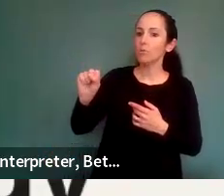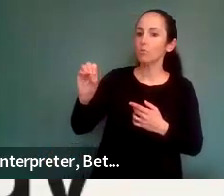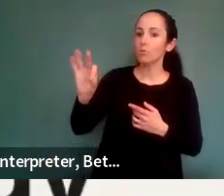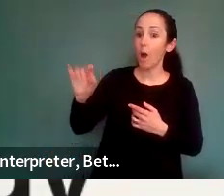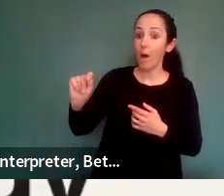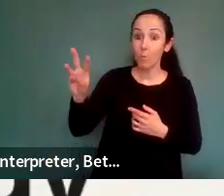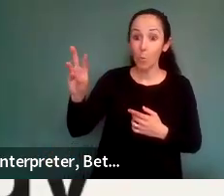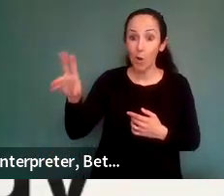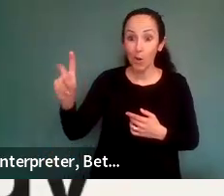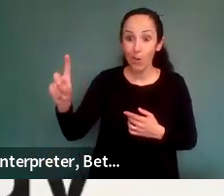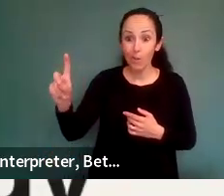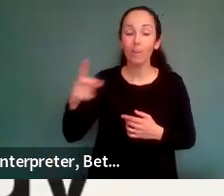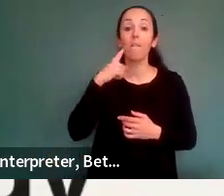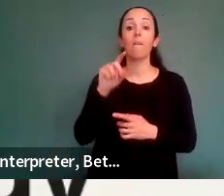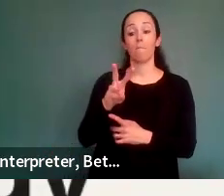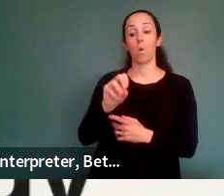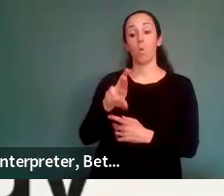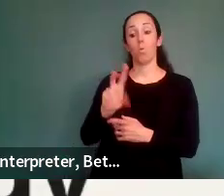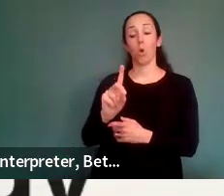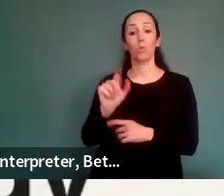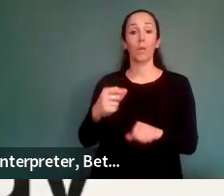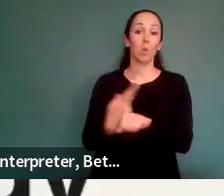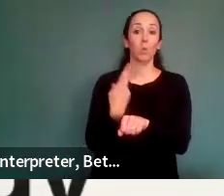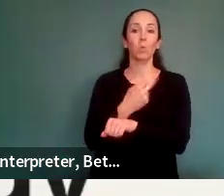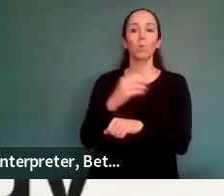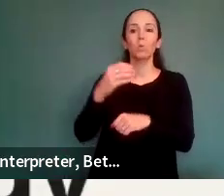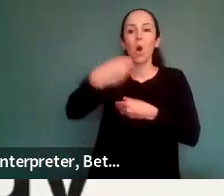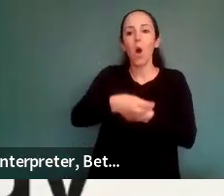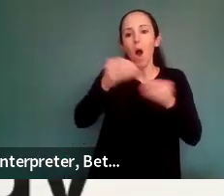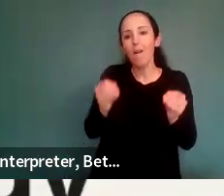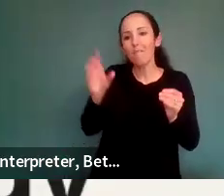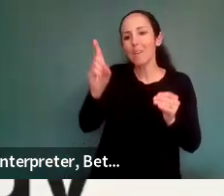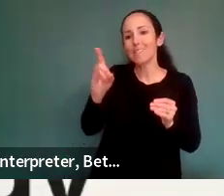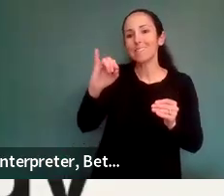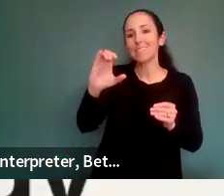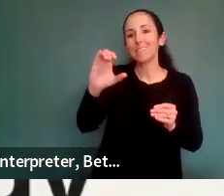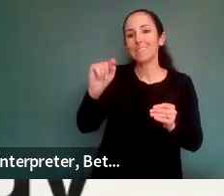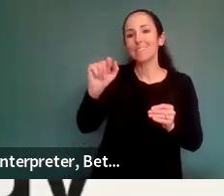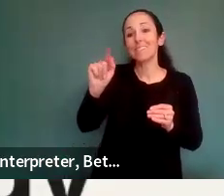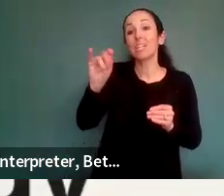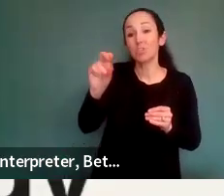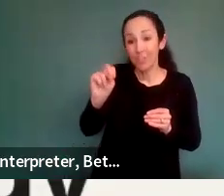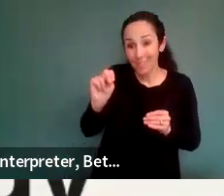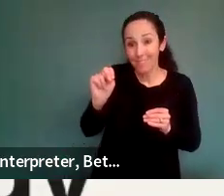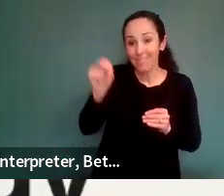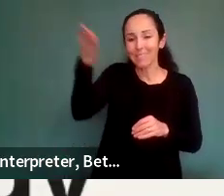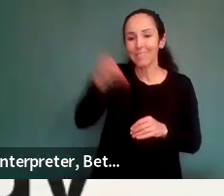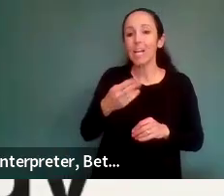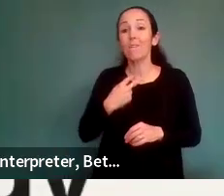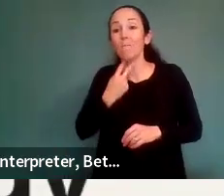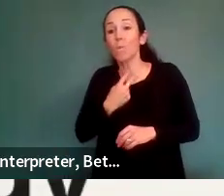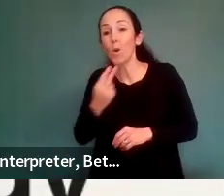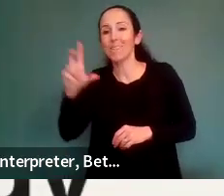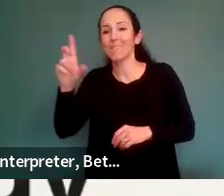can use what's called Office Dictation / voice dictation. And you